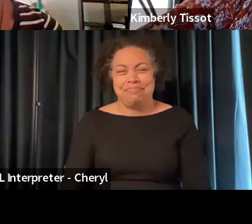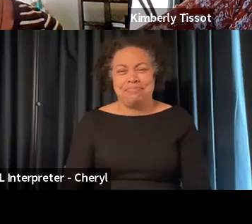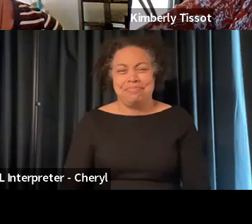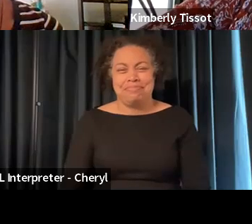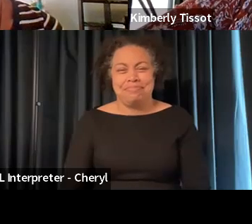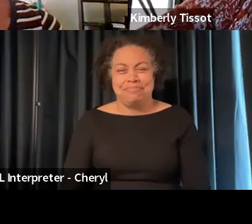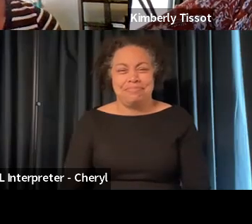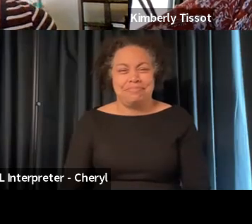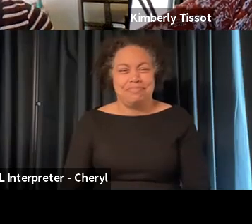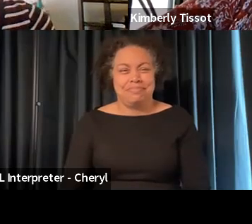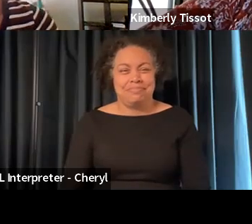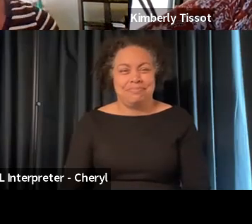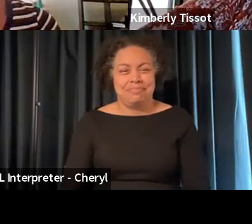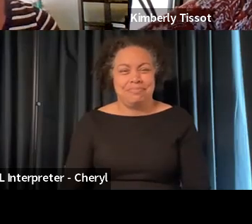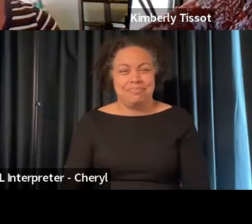Awesome.